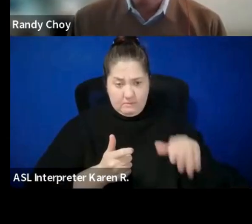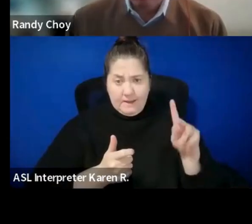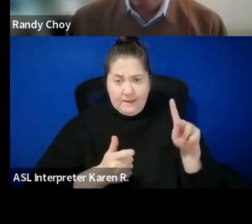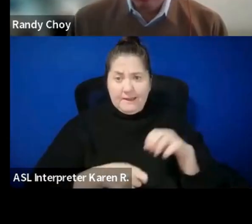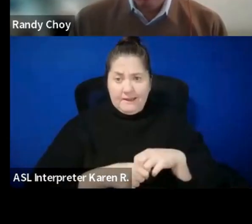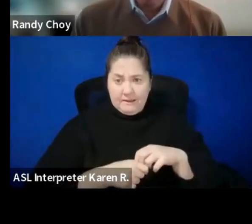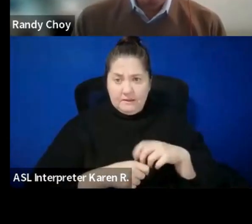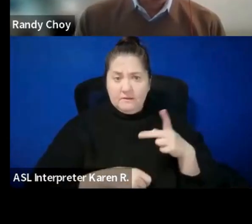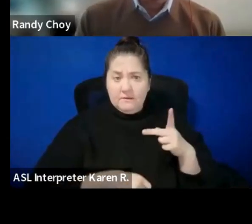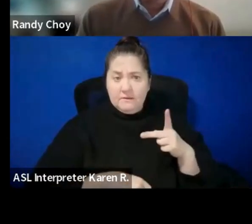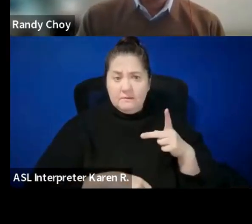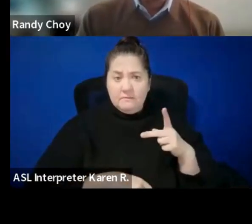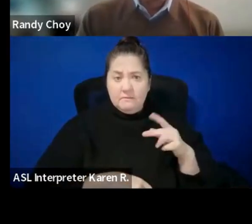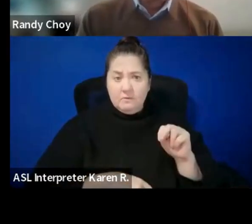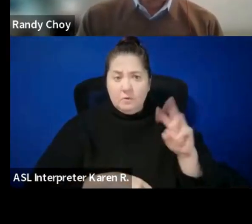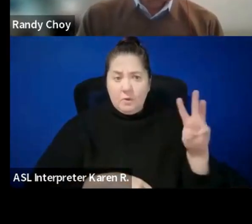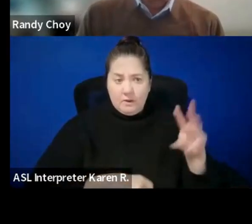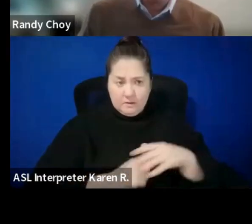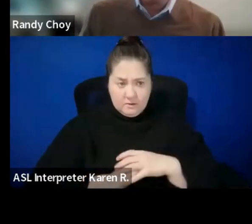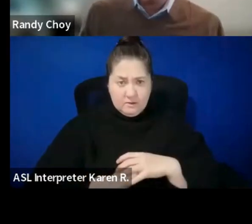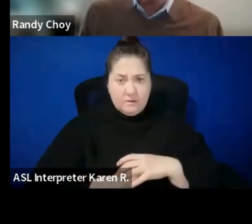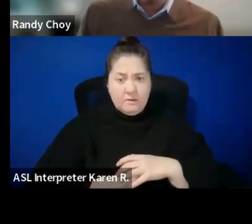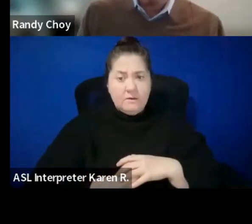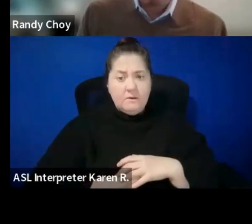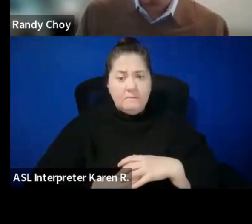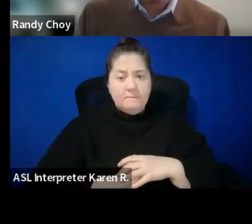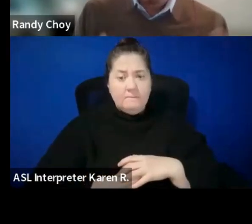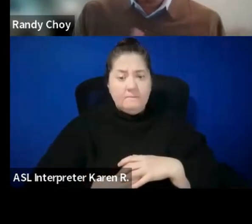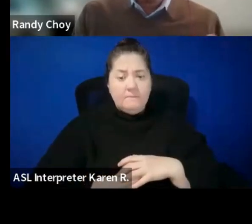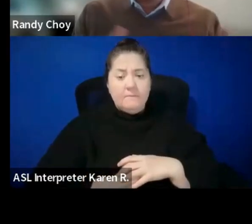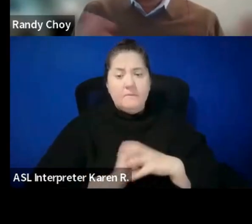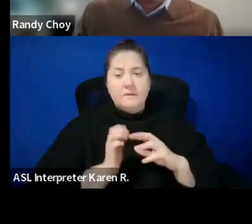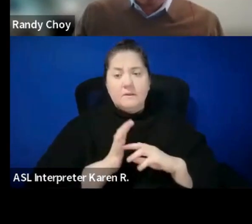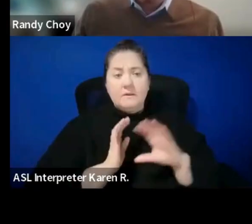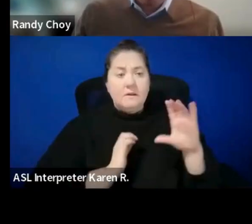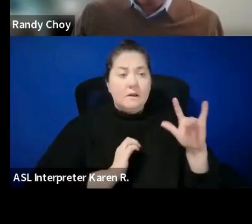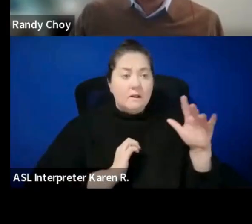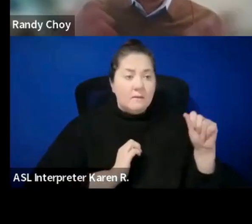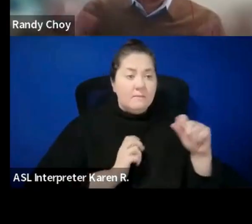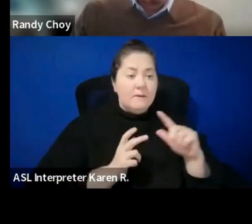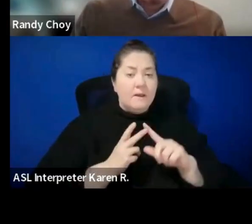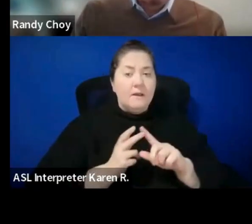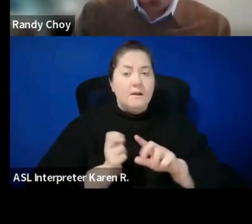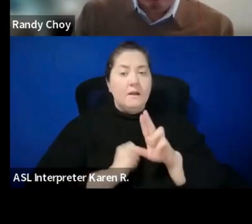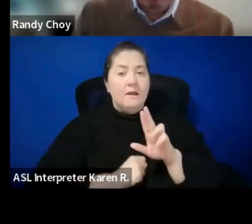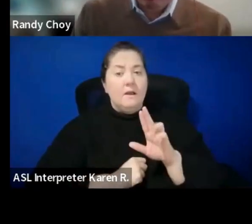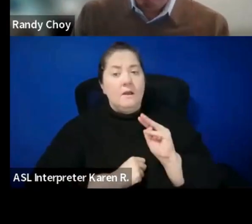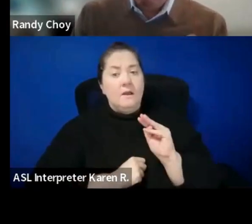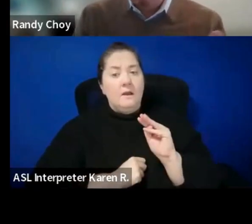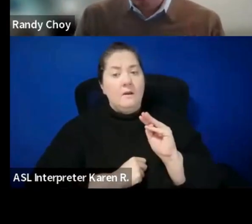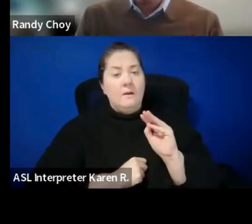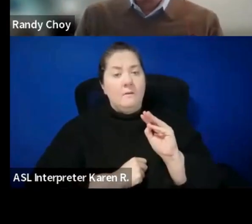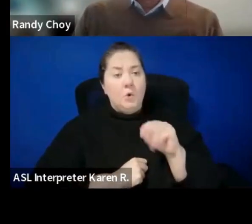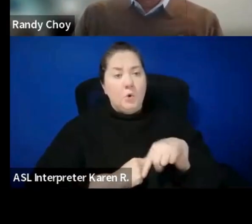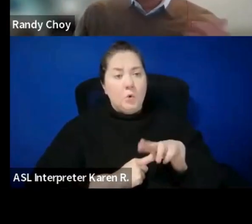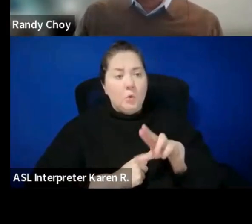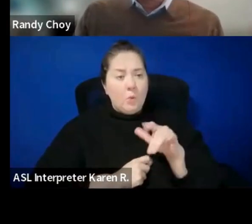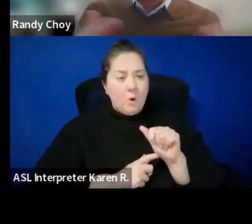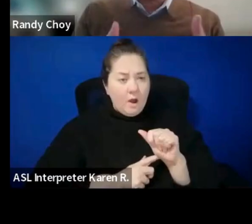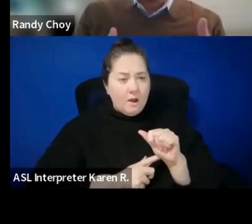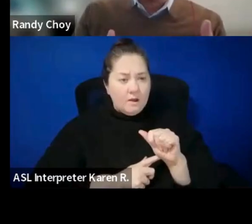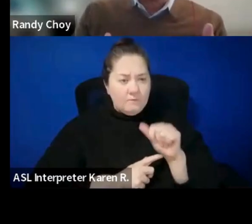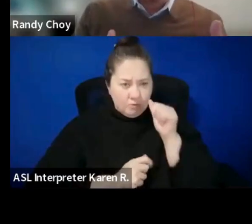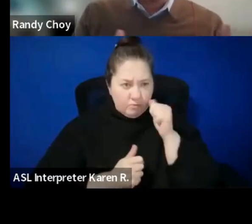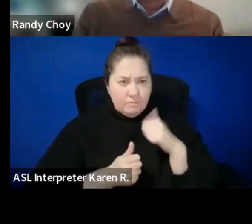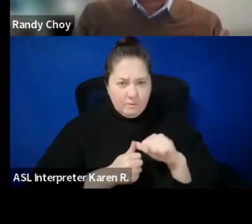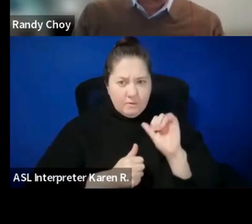in the Pacific Northwest, and it's a combination of Columbia Bank and Umpqua Bank. For those of you who may remember Umpqua Bank, we